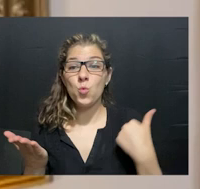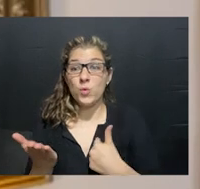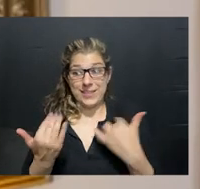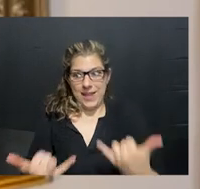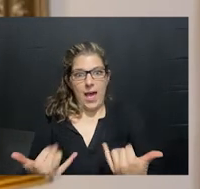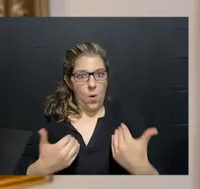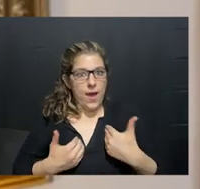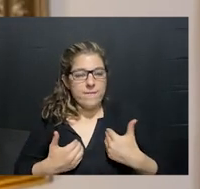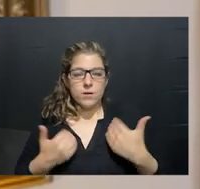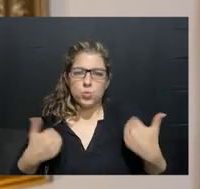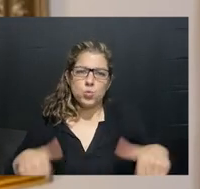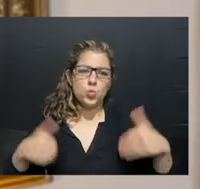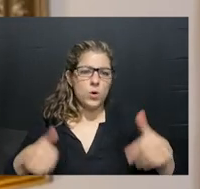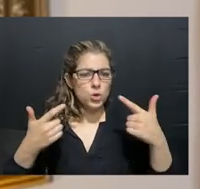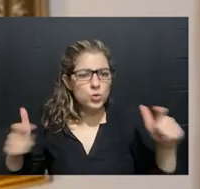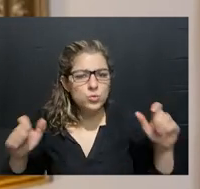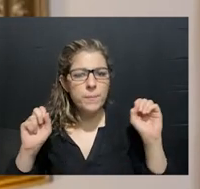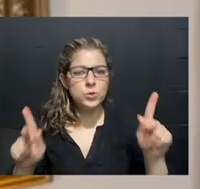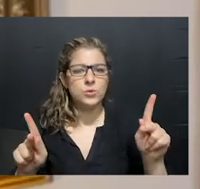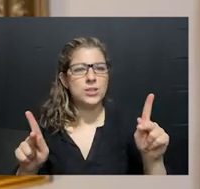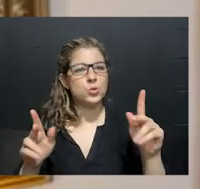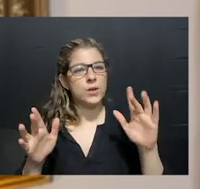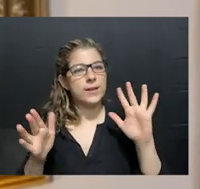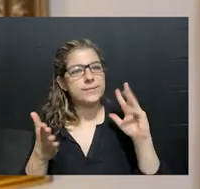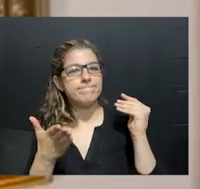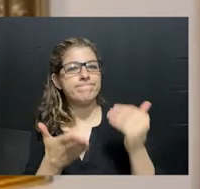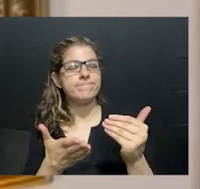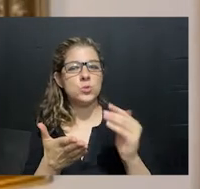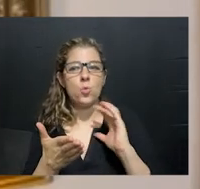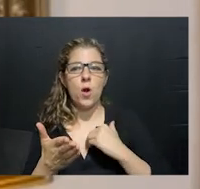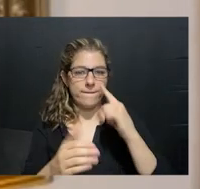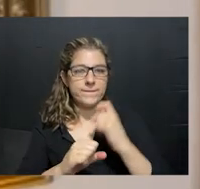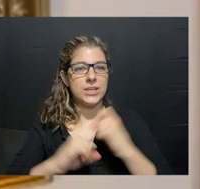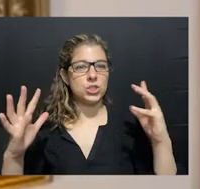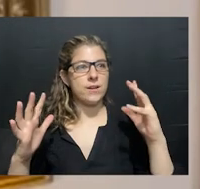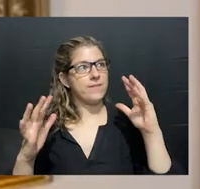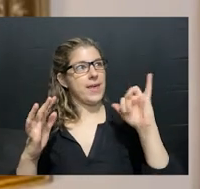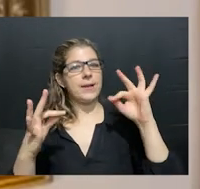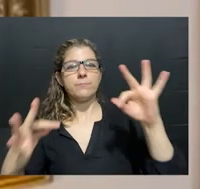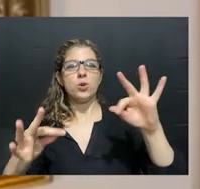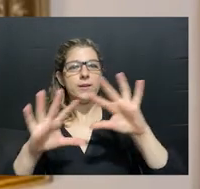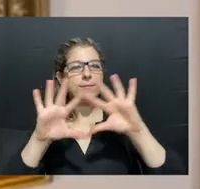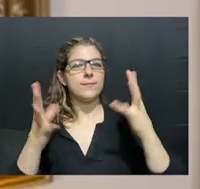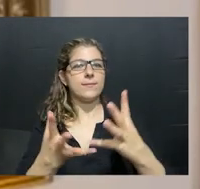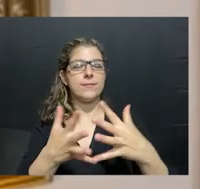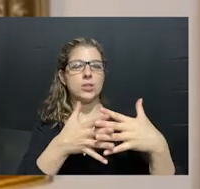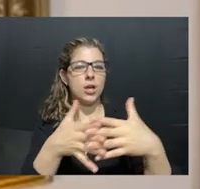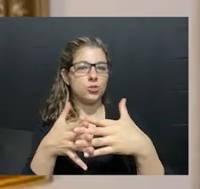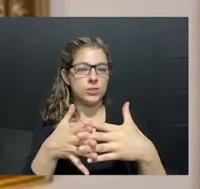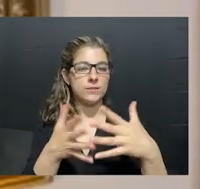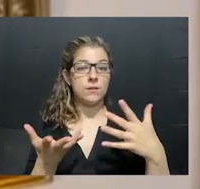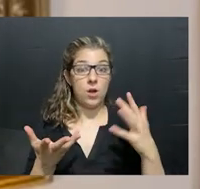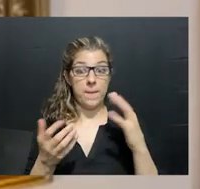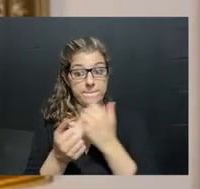a tremendous opportunity to get closer to our vision of that country through the American Rescue Plan